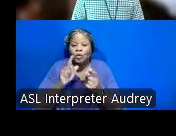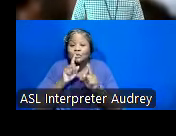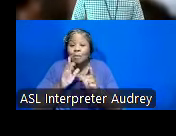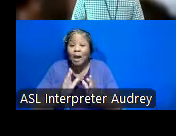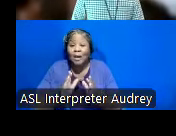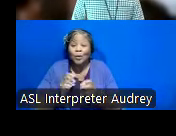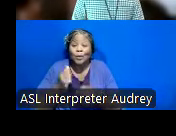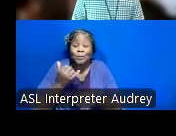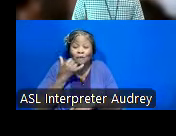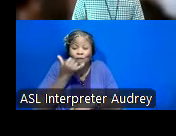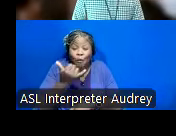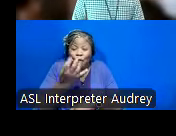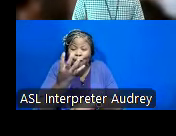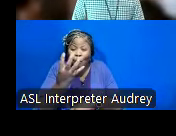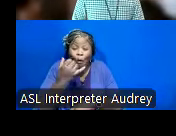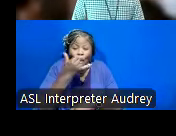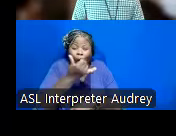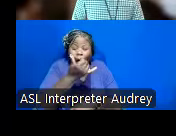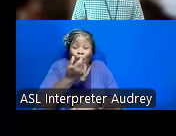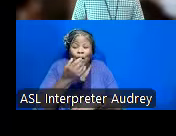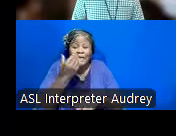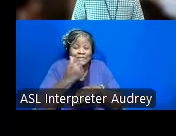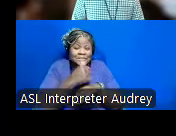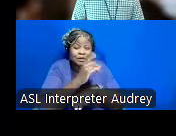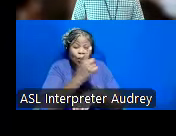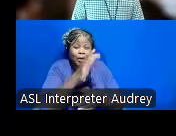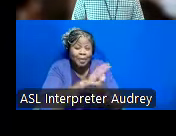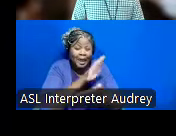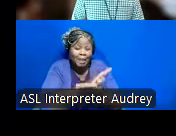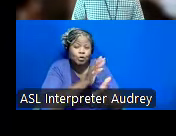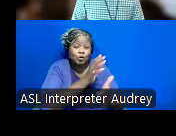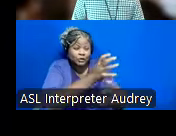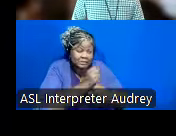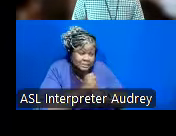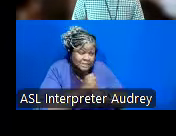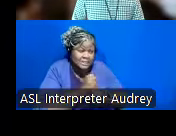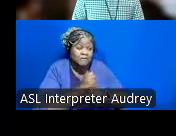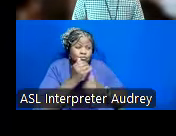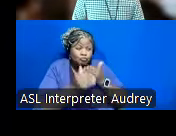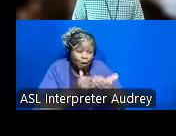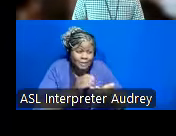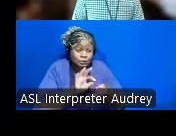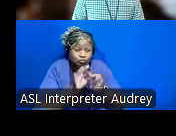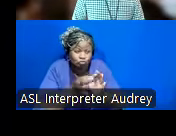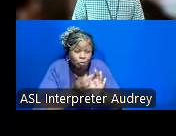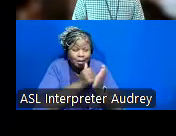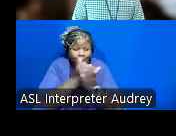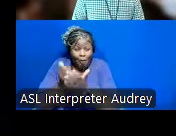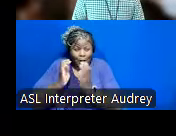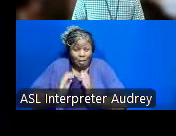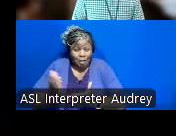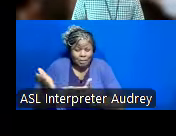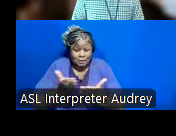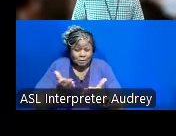make 4 phone calls when we send one piece of paper to make sure it's received and processed and understood and interpreted in a way that helps the client." Right? This